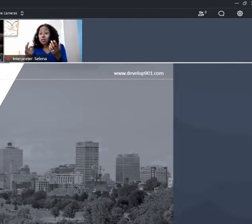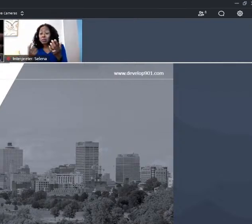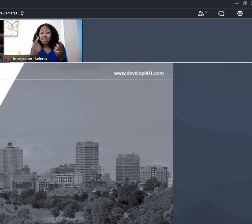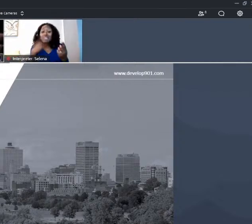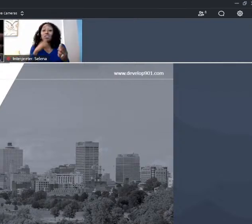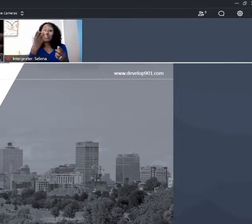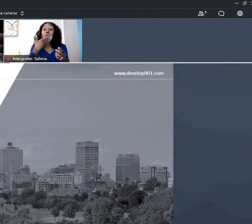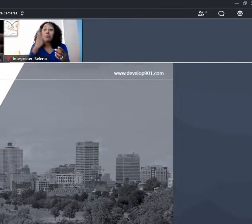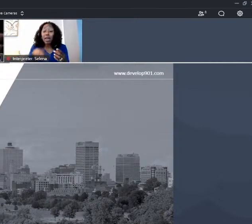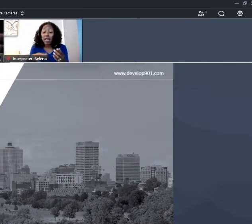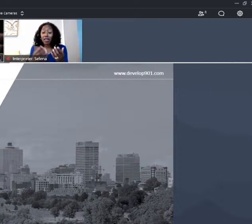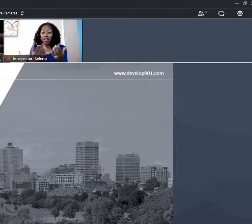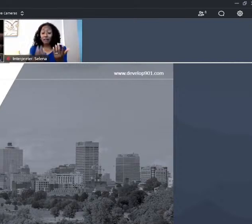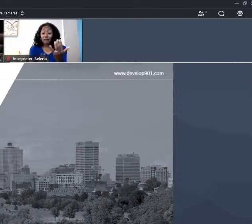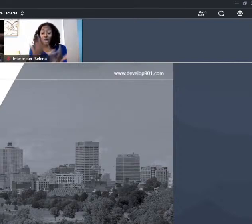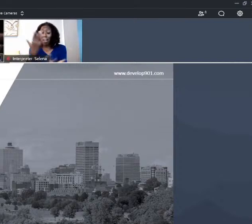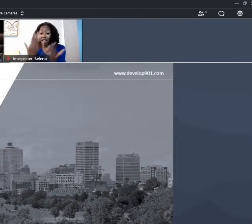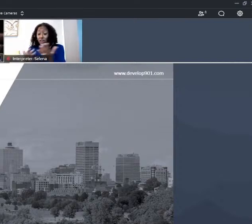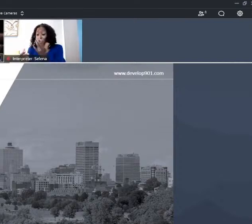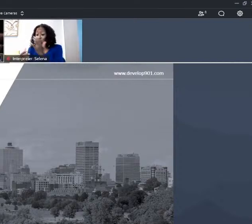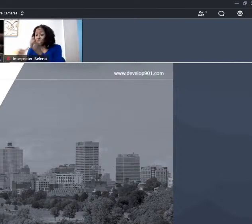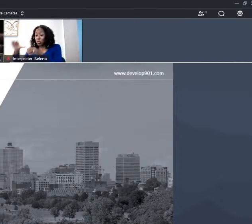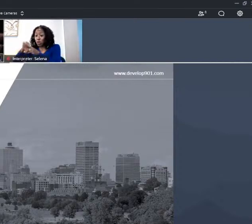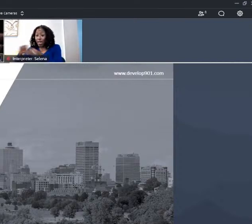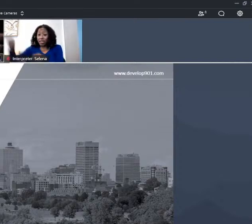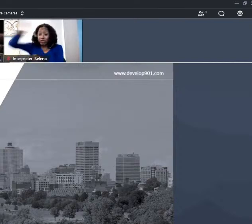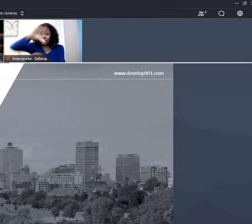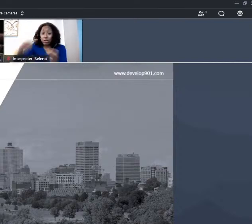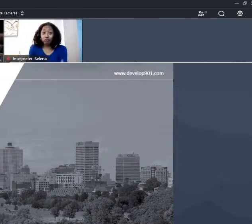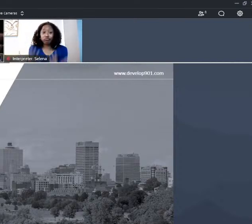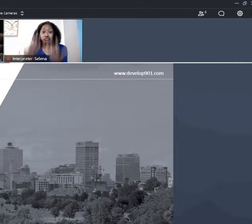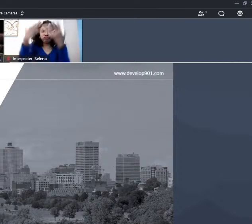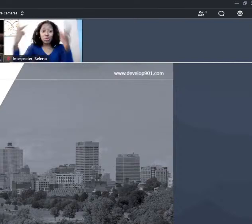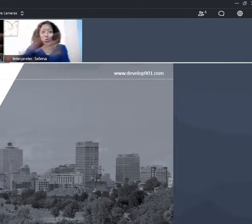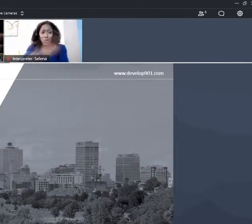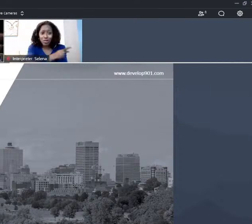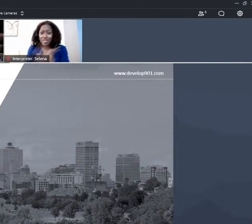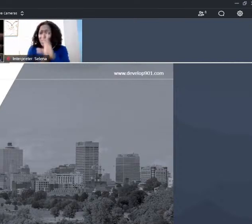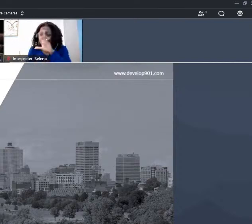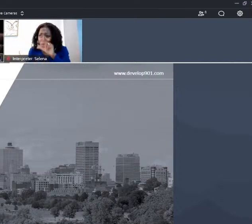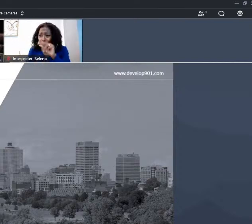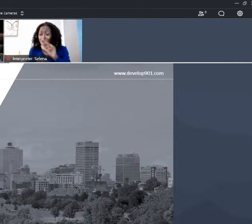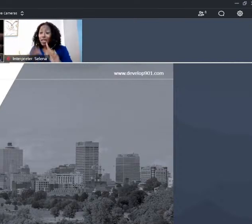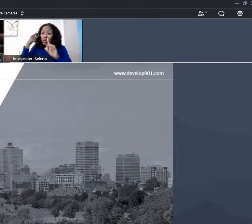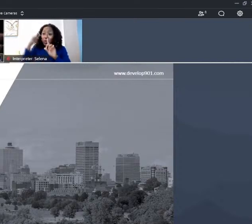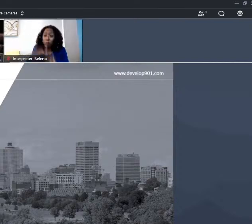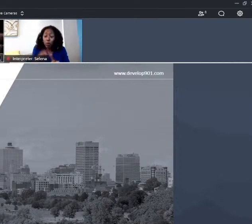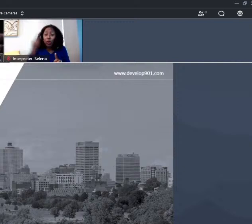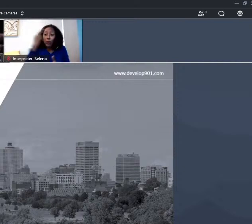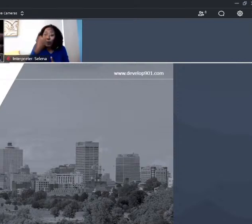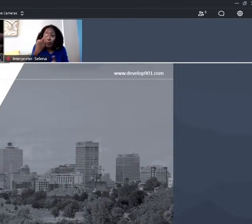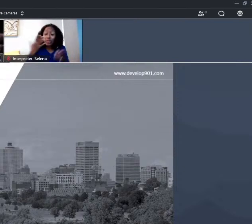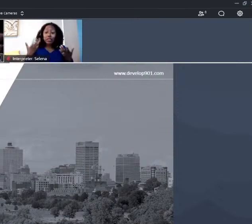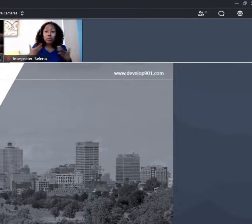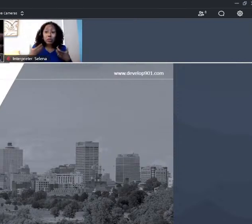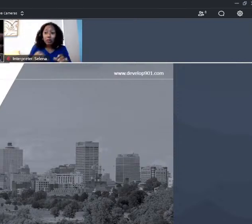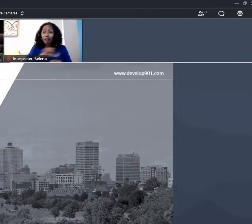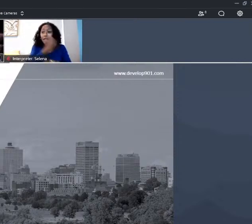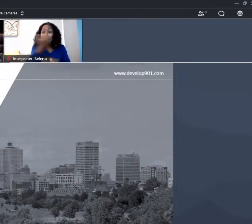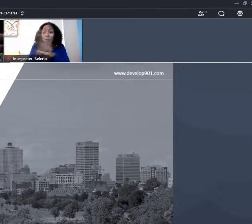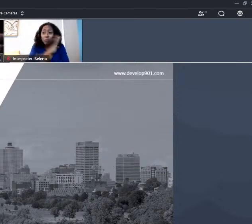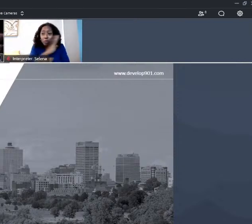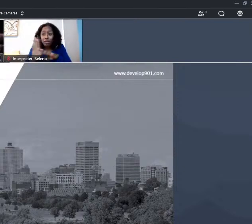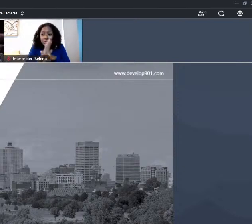top of fire. That was the point of not wanting another business there that would cause